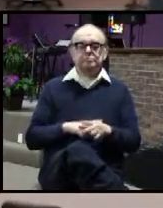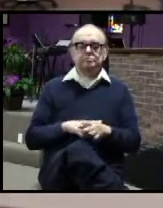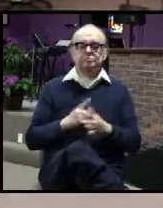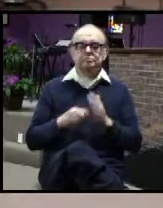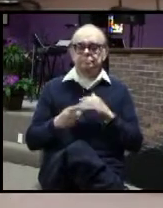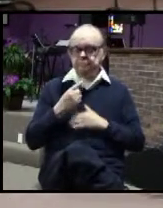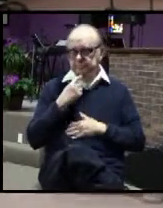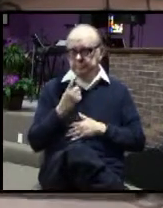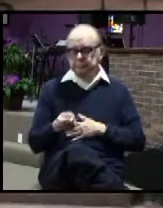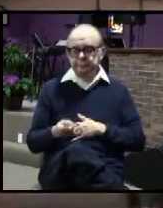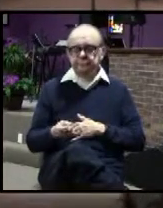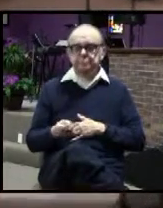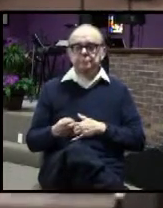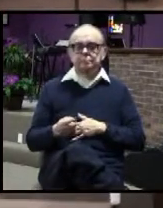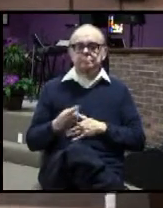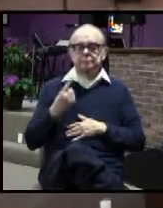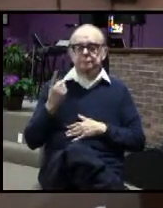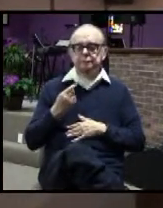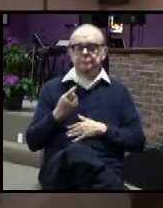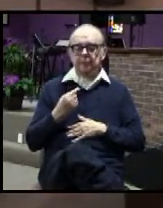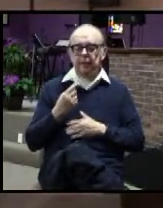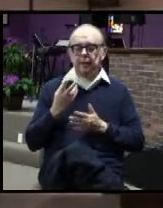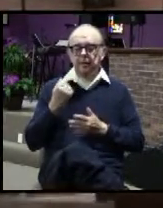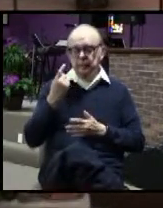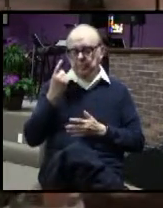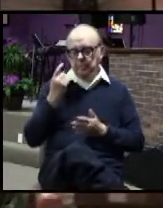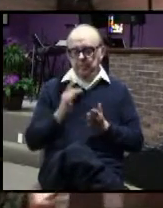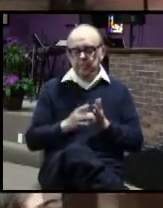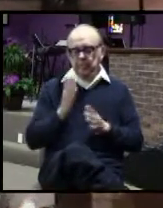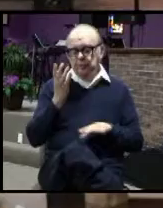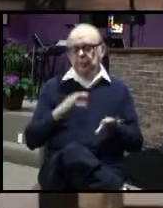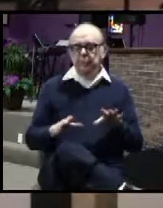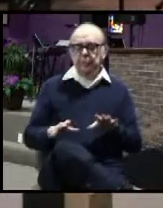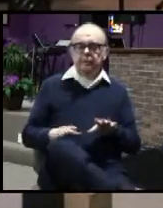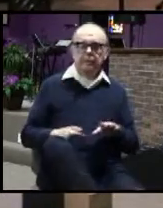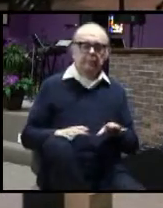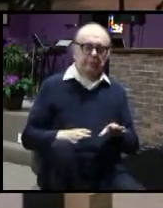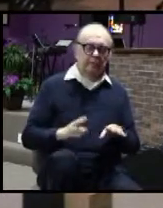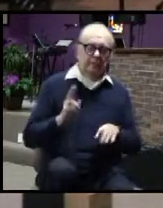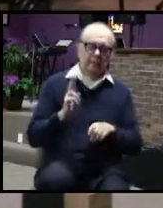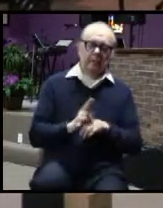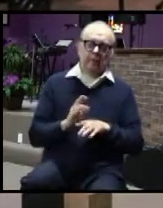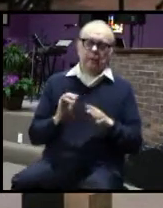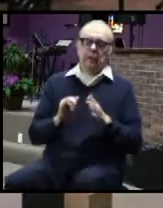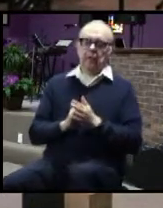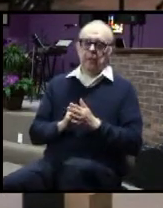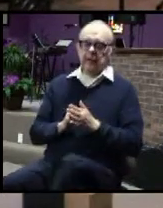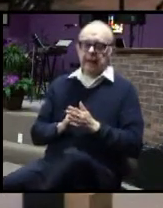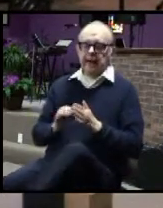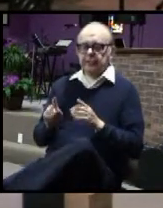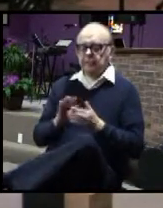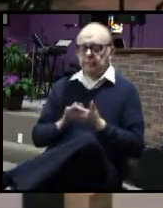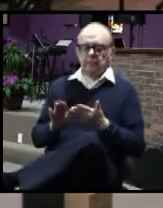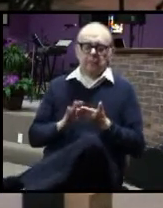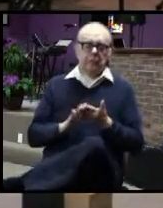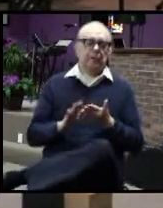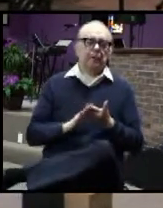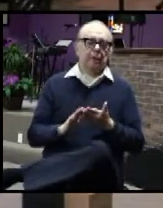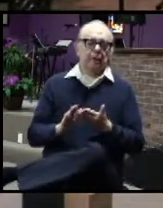is, well, I think that's what Jesus would do. And so what they would do is use that as an excuse to do what they